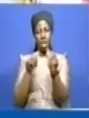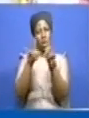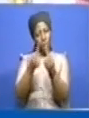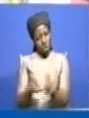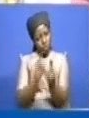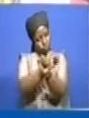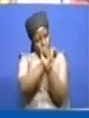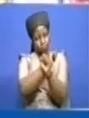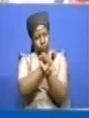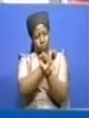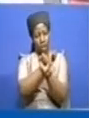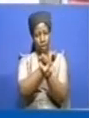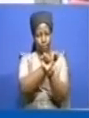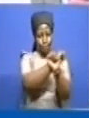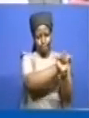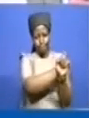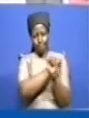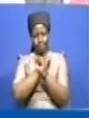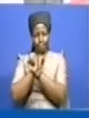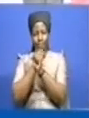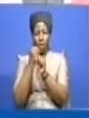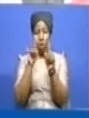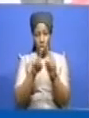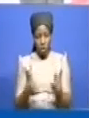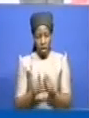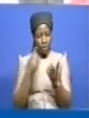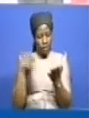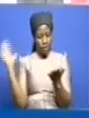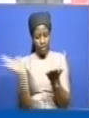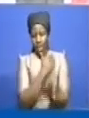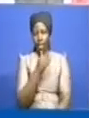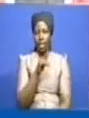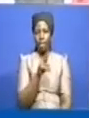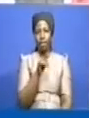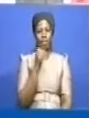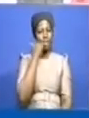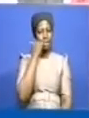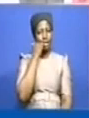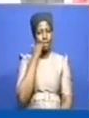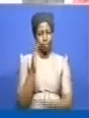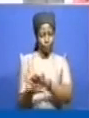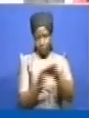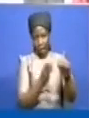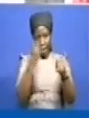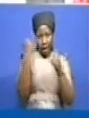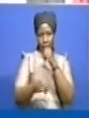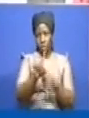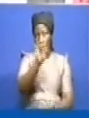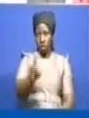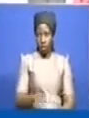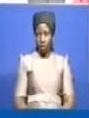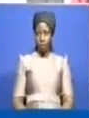na tumejilinda na tumeondoa huu ugonjwa kati yetu. Last one.